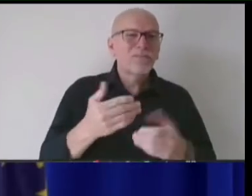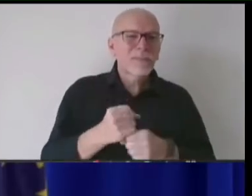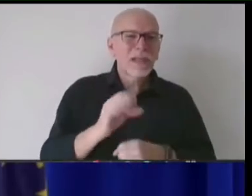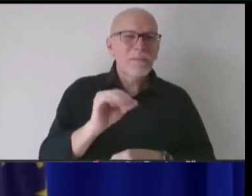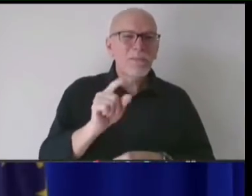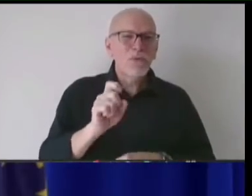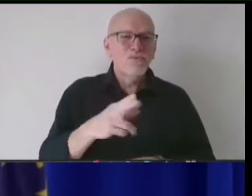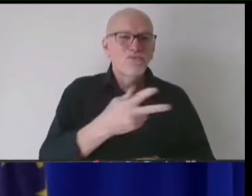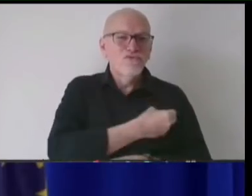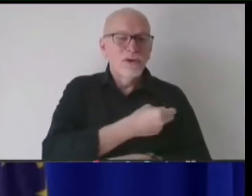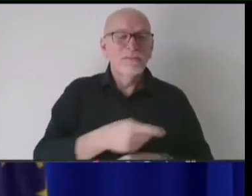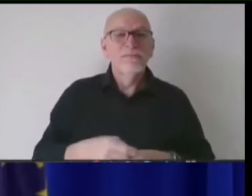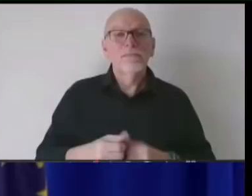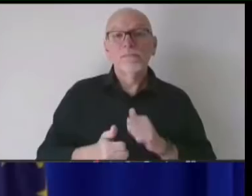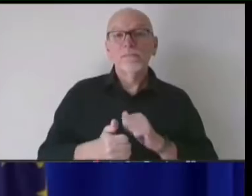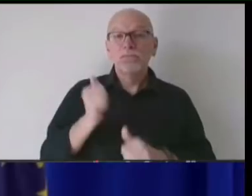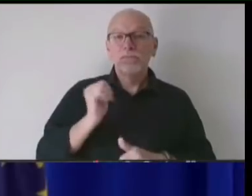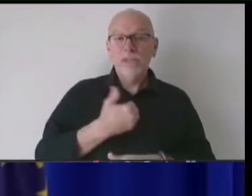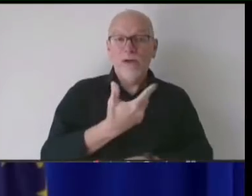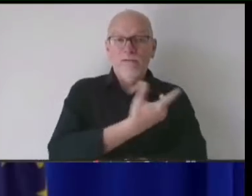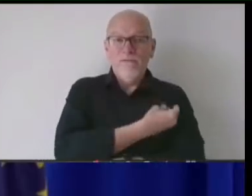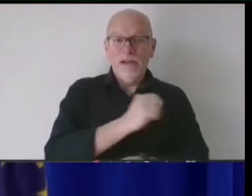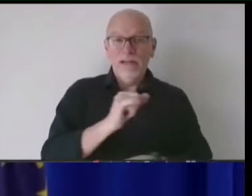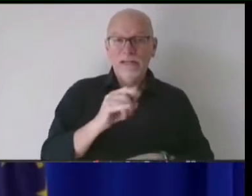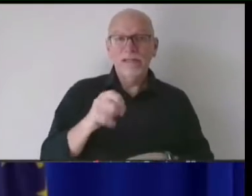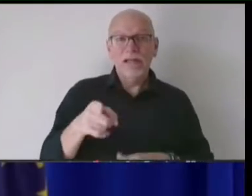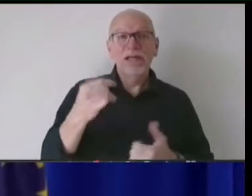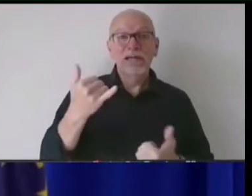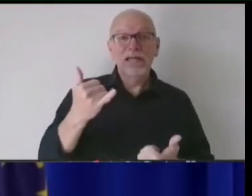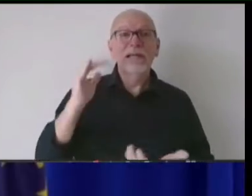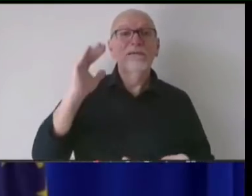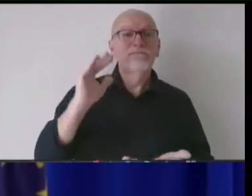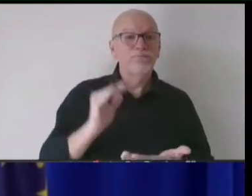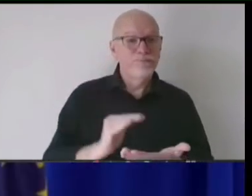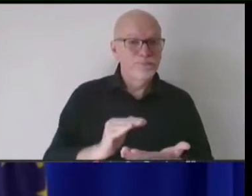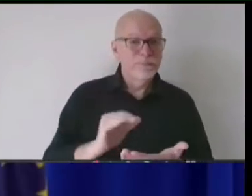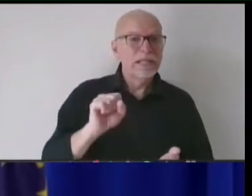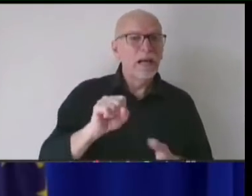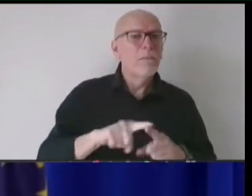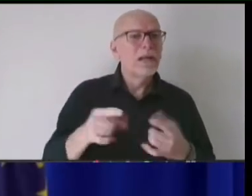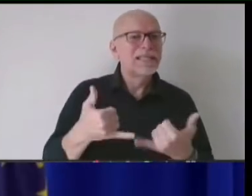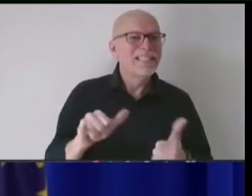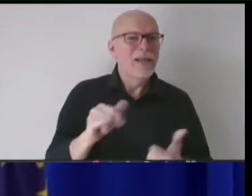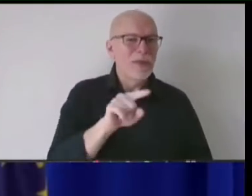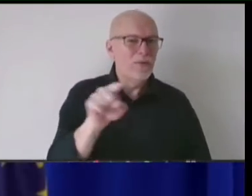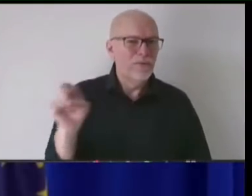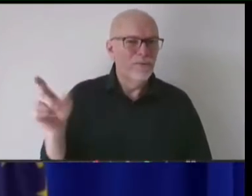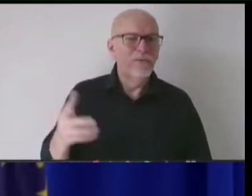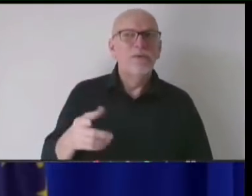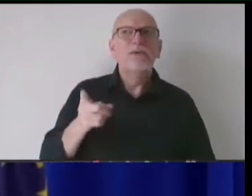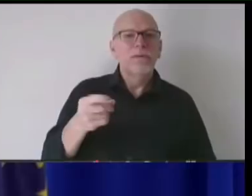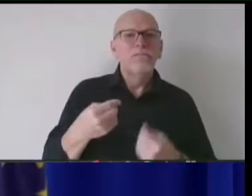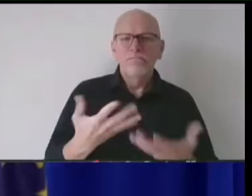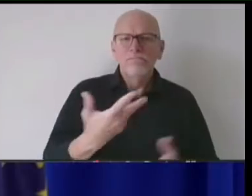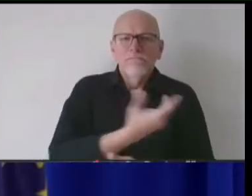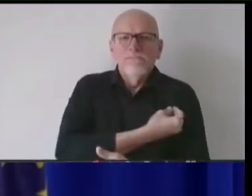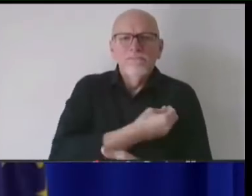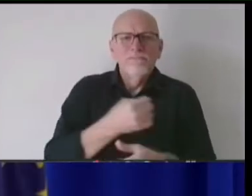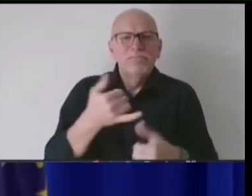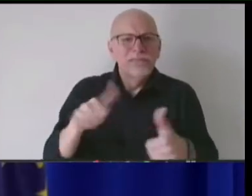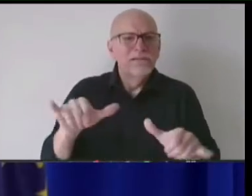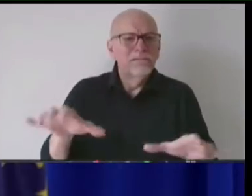shot. Most of our vaccine sites, while they have scaled back significantly, are still out there and are giving vaccines actively. So it's just